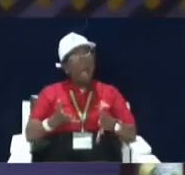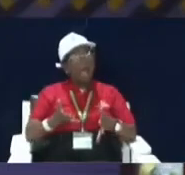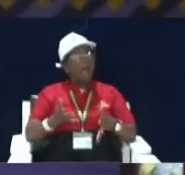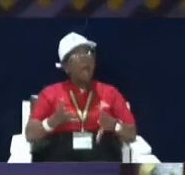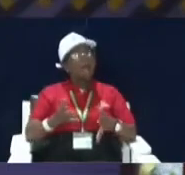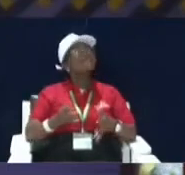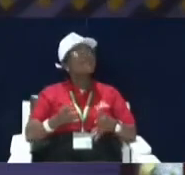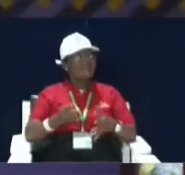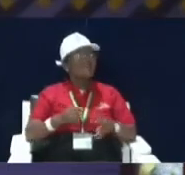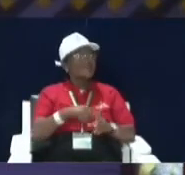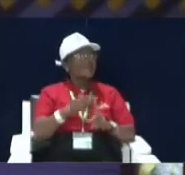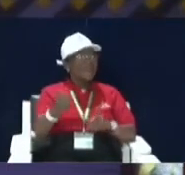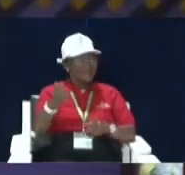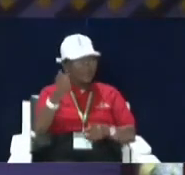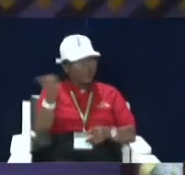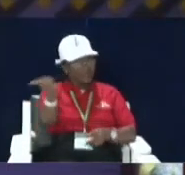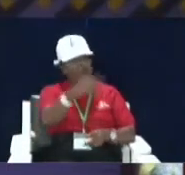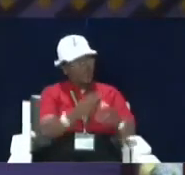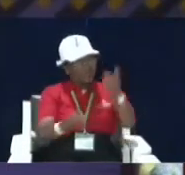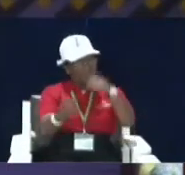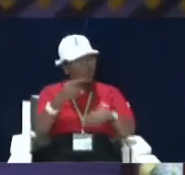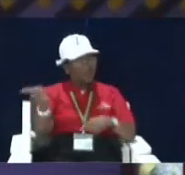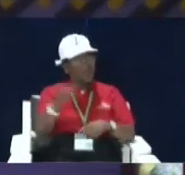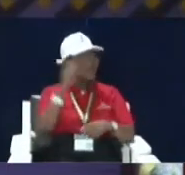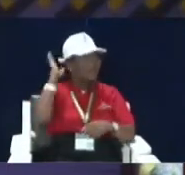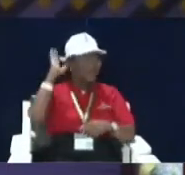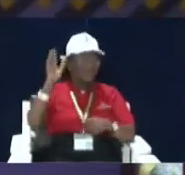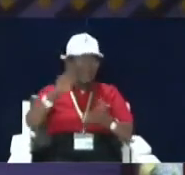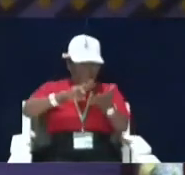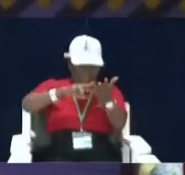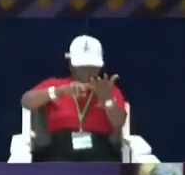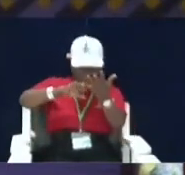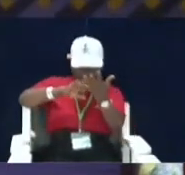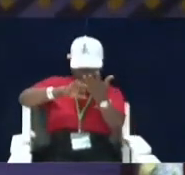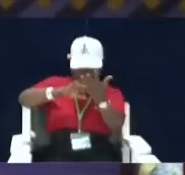you will learn about enlarging your coast,